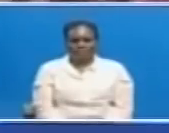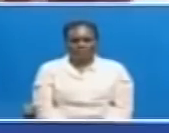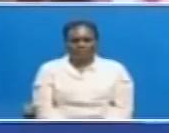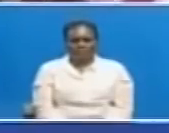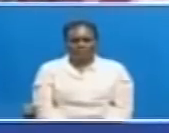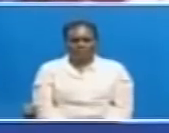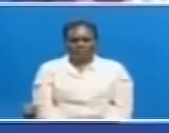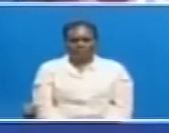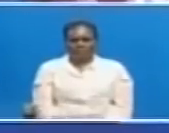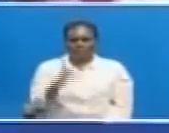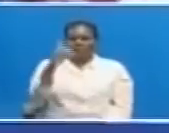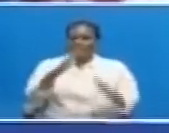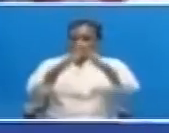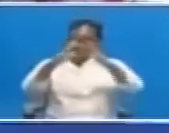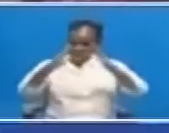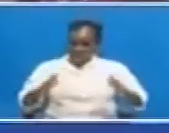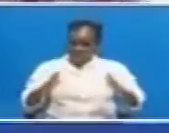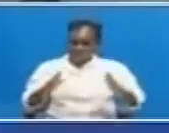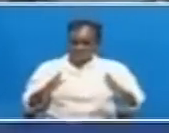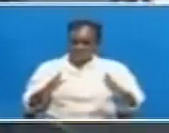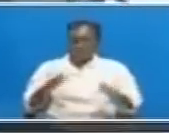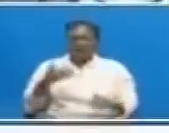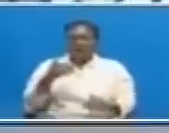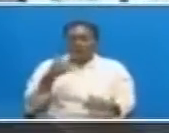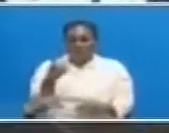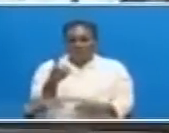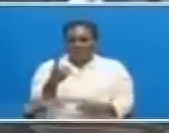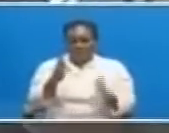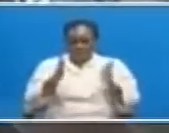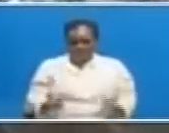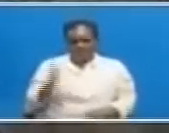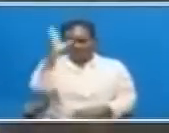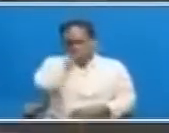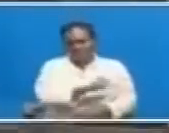One house is tonight going to bed without a loved one. Kamche Menza, KTN, Nakuru.